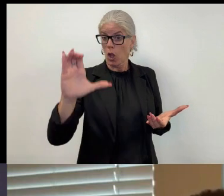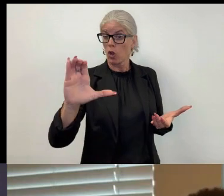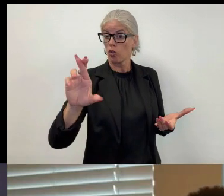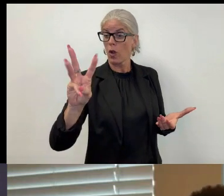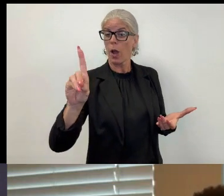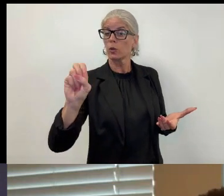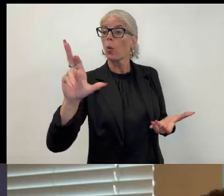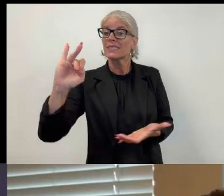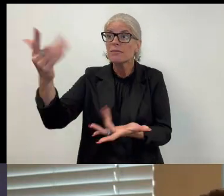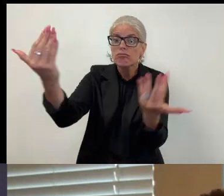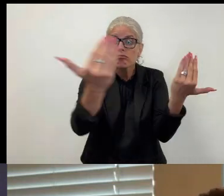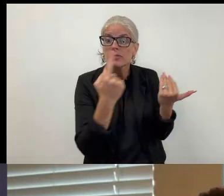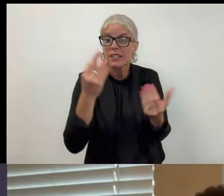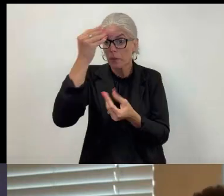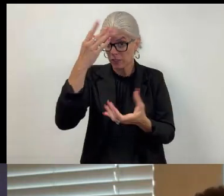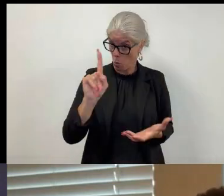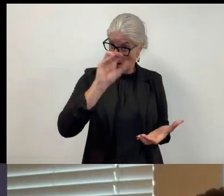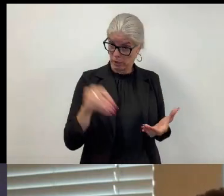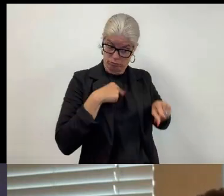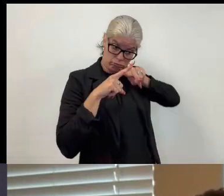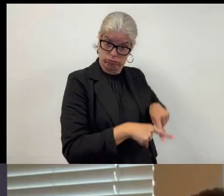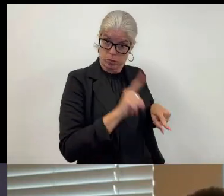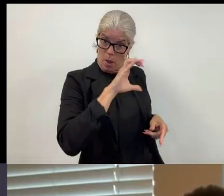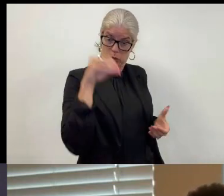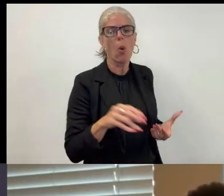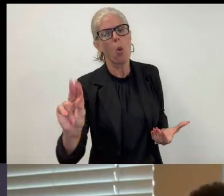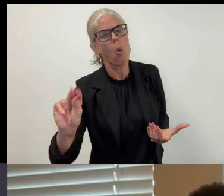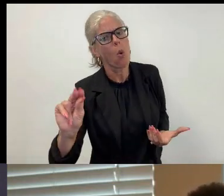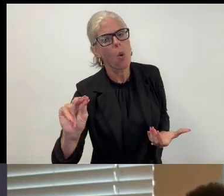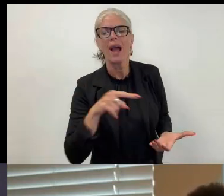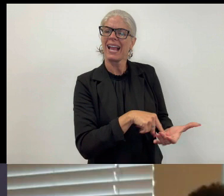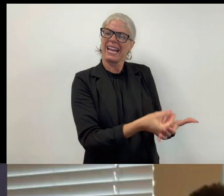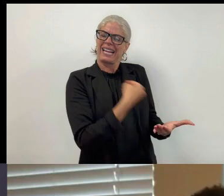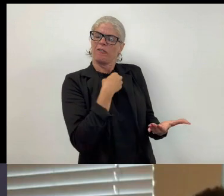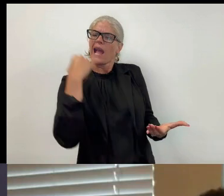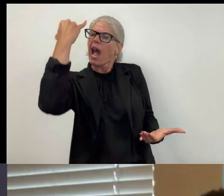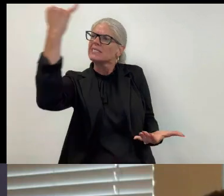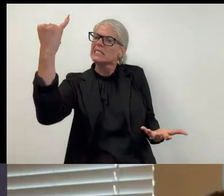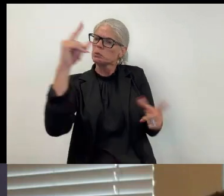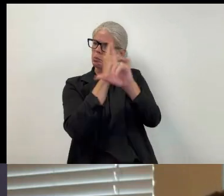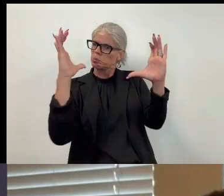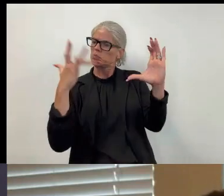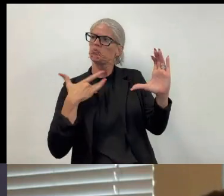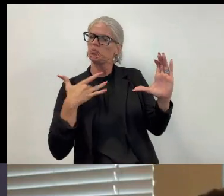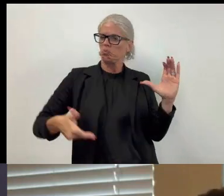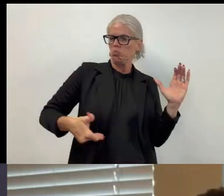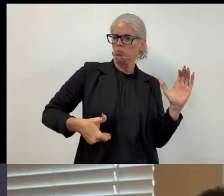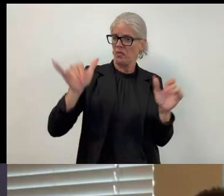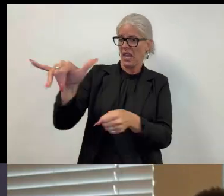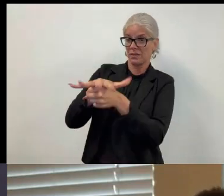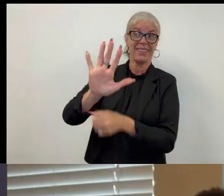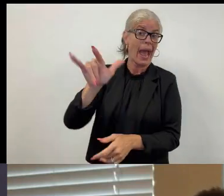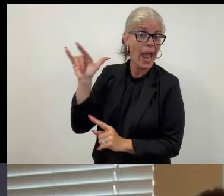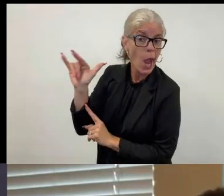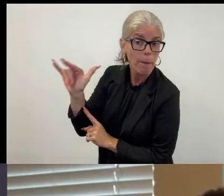100% because although it is crowdsourced, it is not 100% of the time. But that does give you an idea of whether